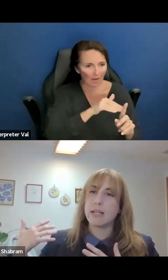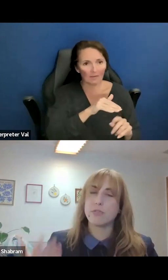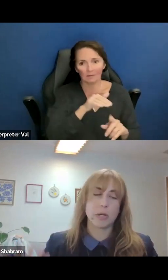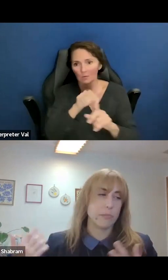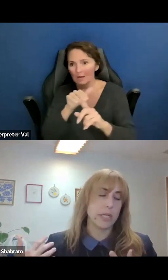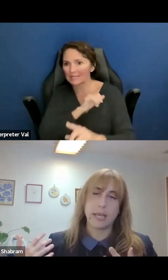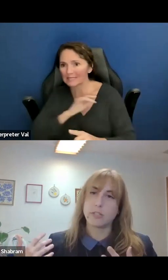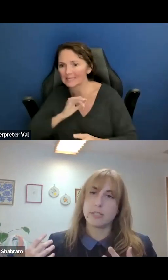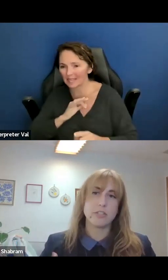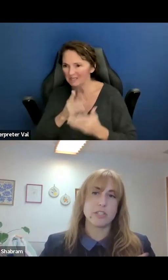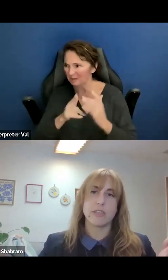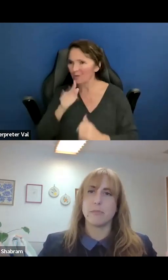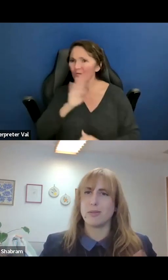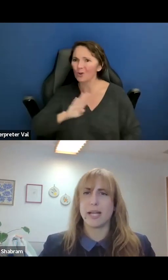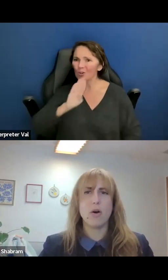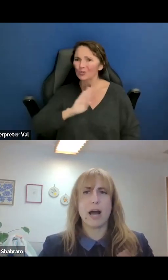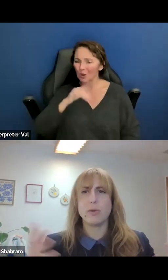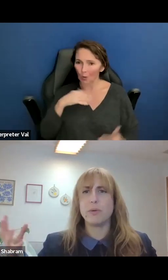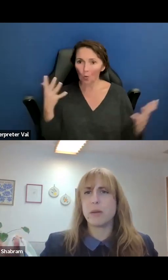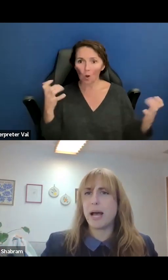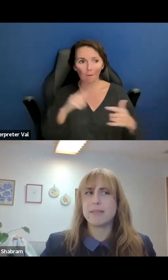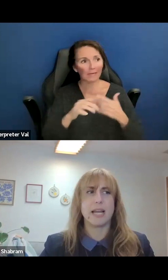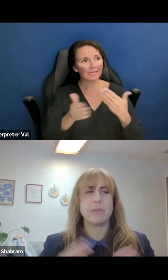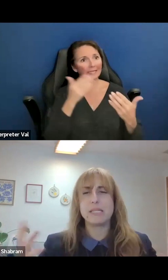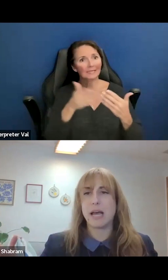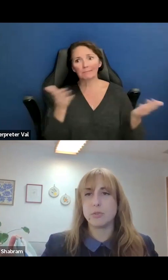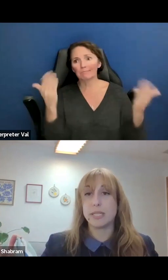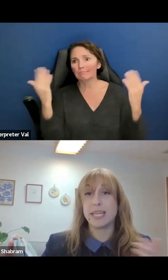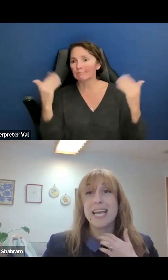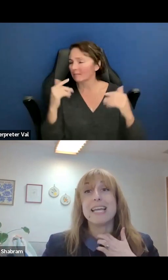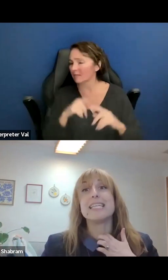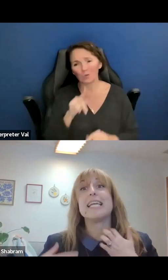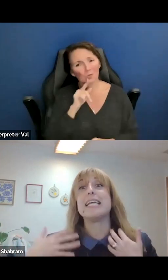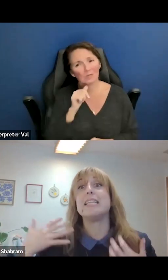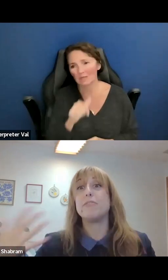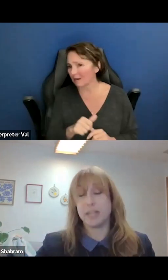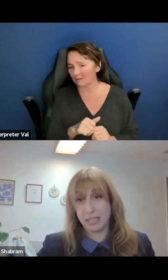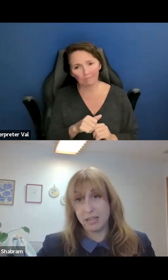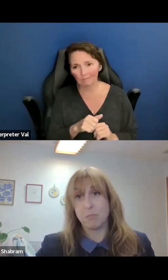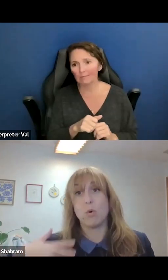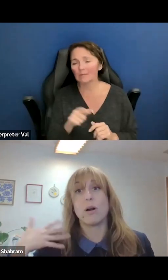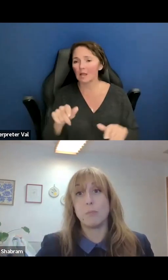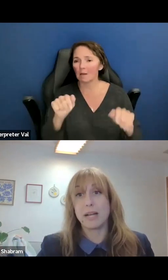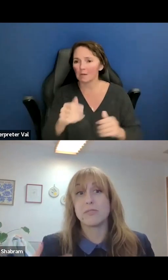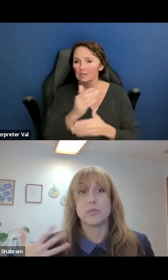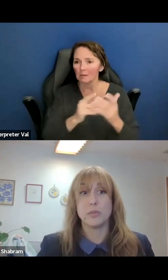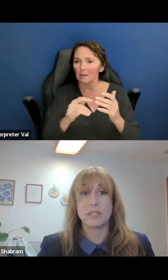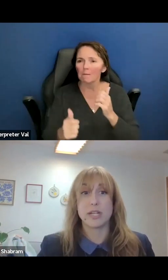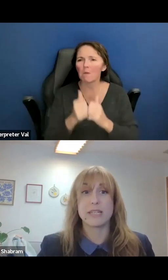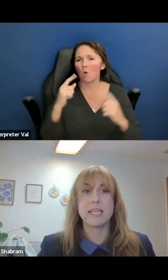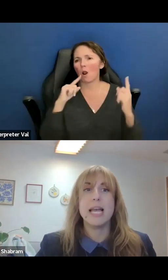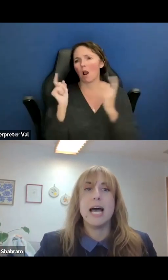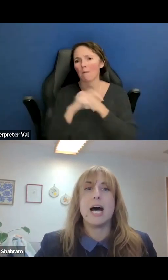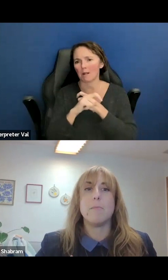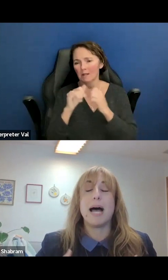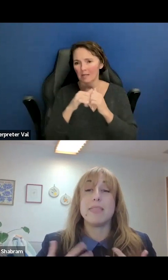at SAS, from our community agency end, just to think about like, oh, how do we build capacity? How many staff do we need? It is infinitely more complex for school